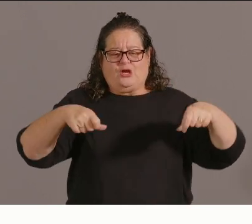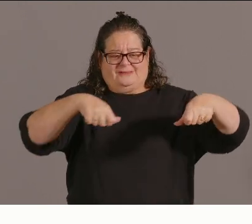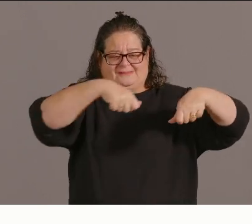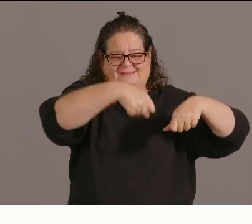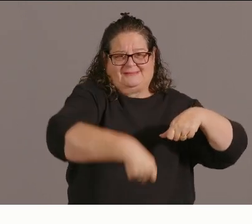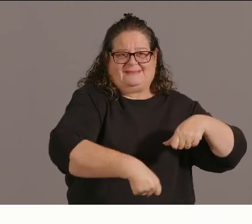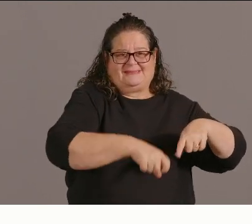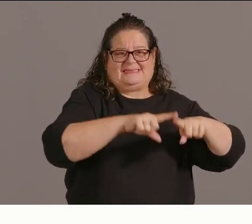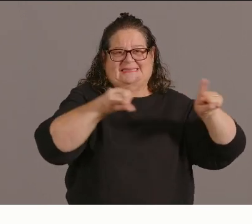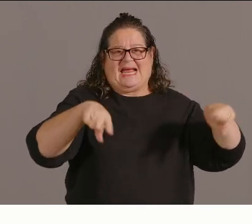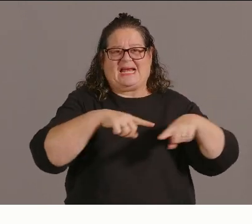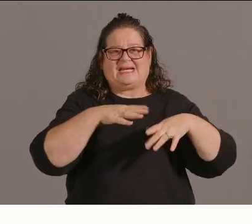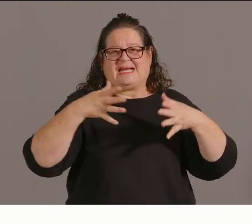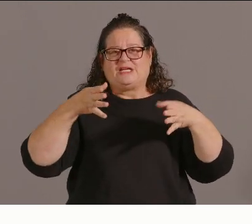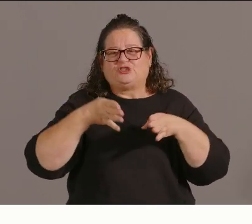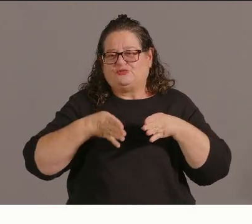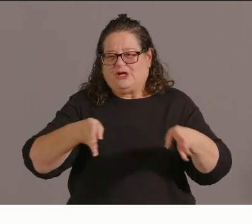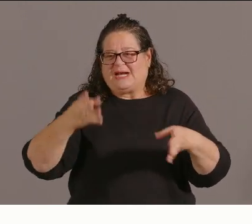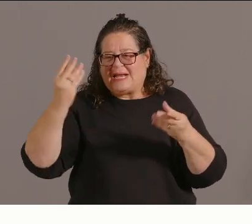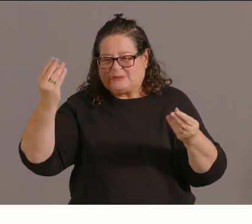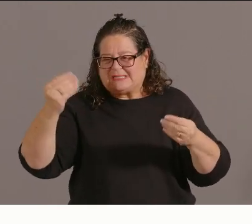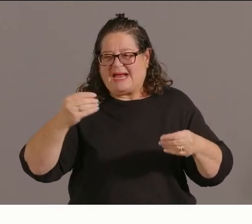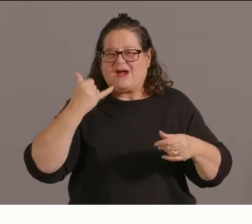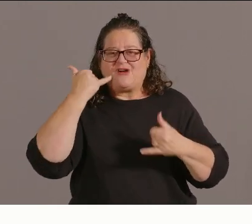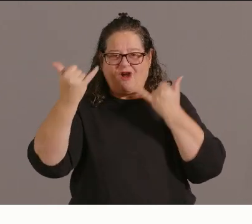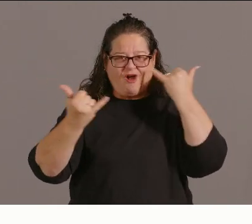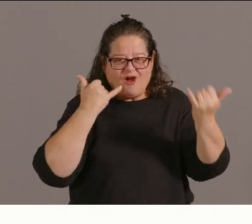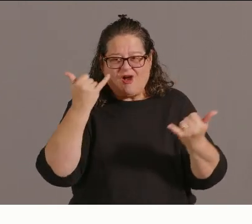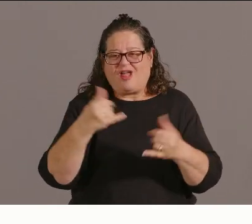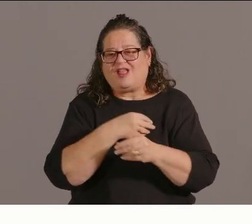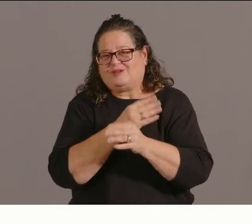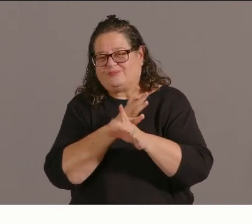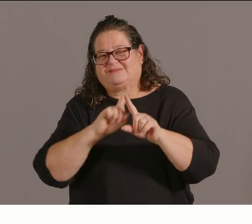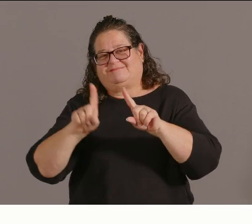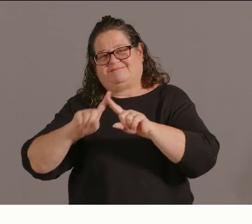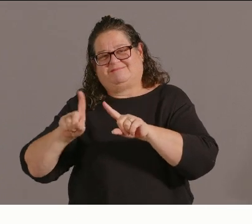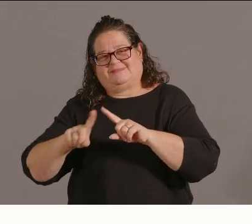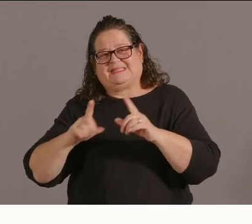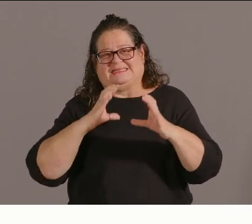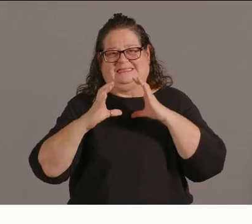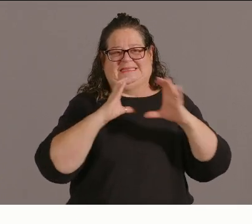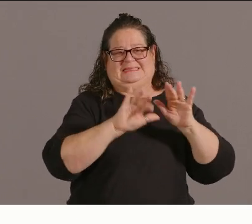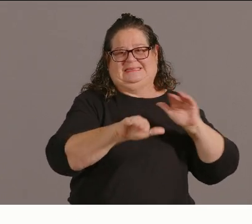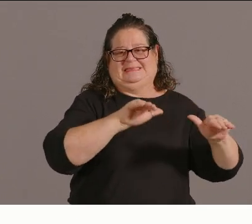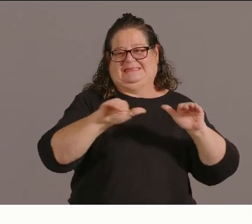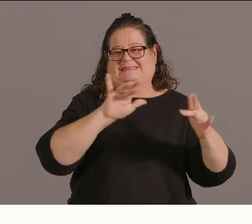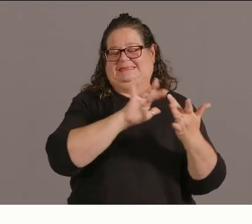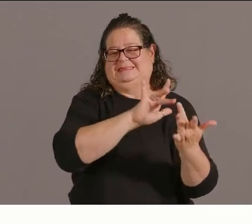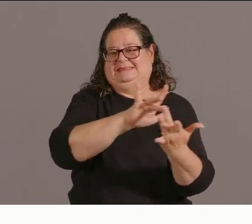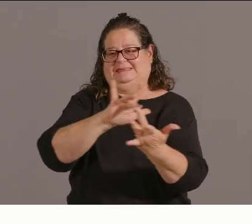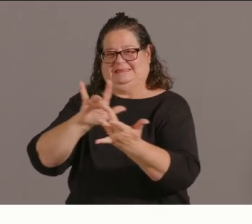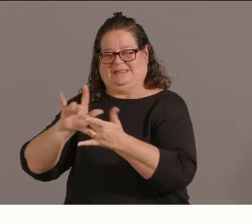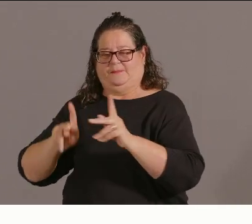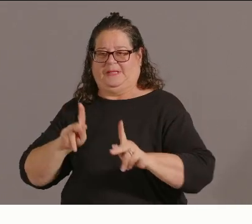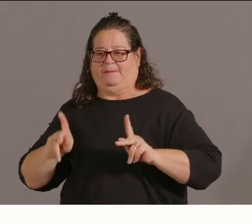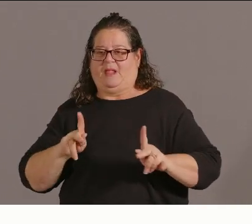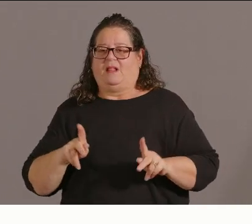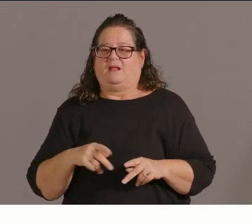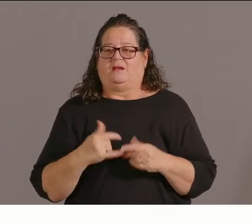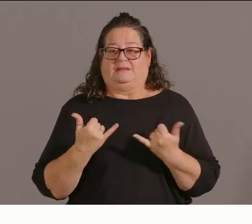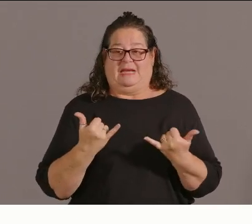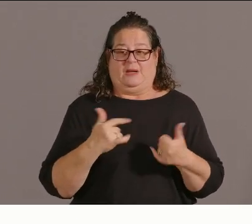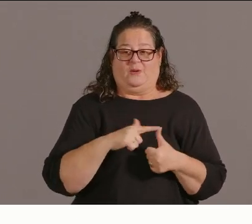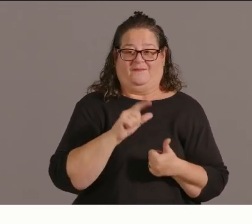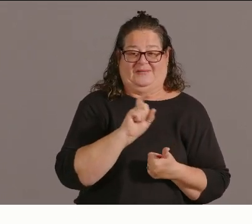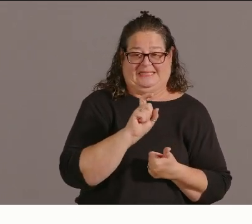doing is expanding that outreach to additional communities in Phoenix, Mesa, Yuma, and Tucson. So